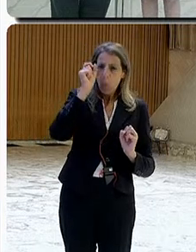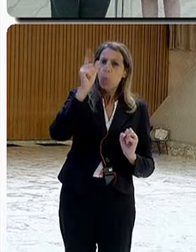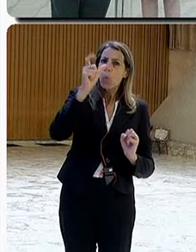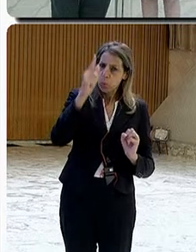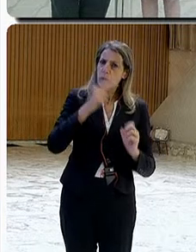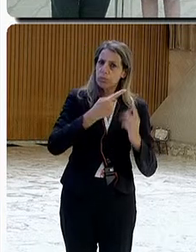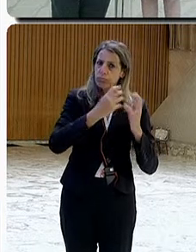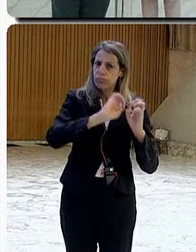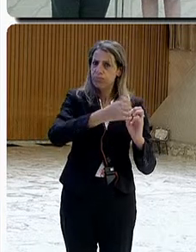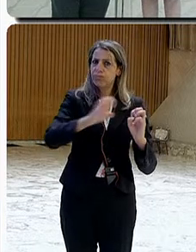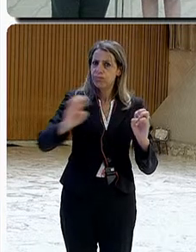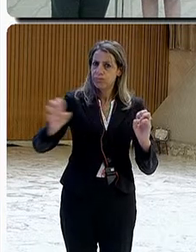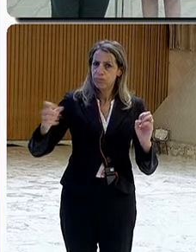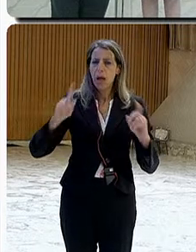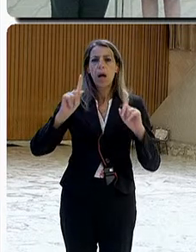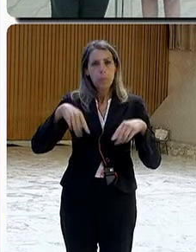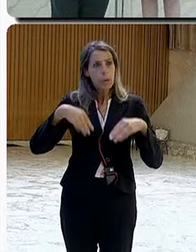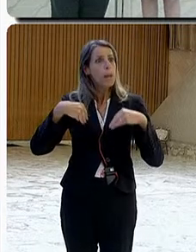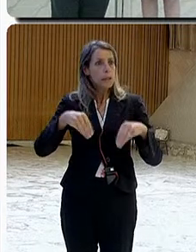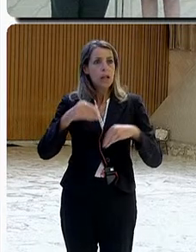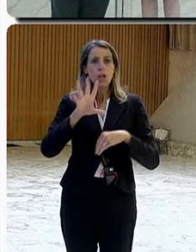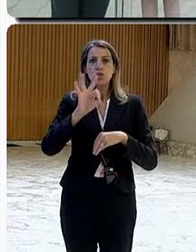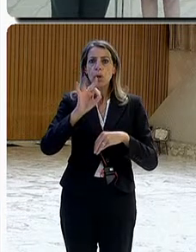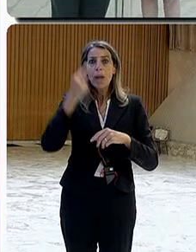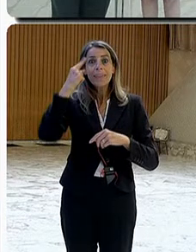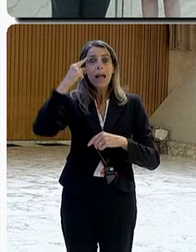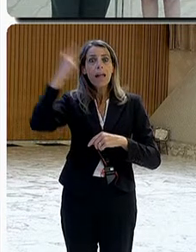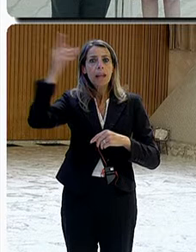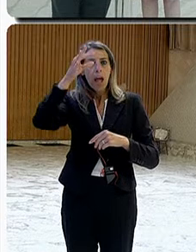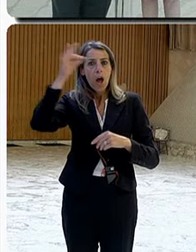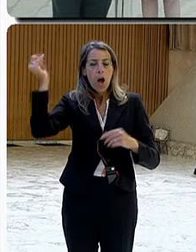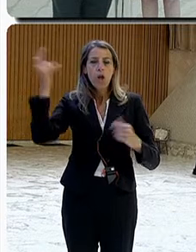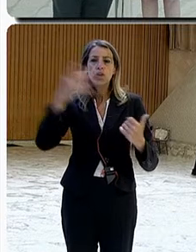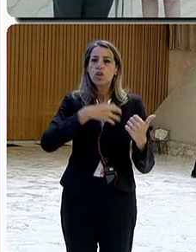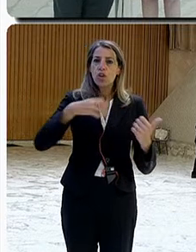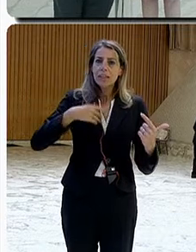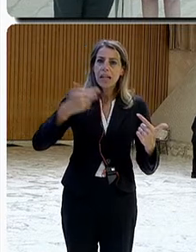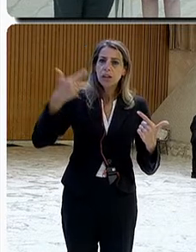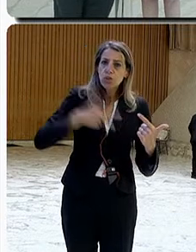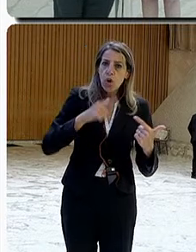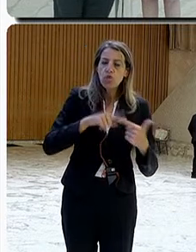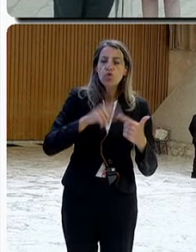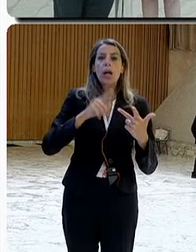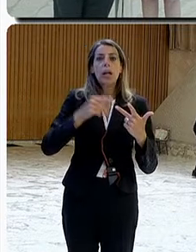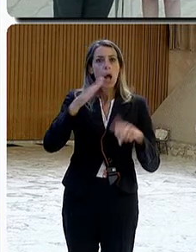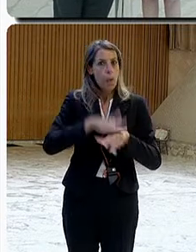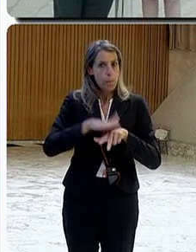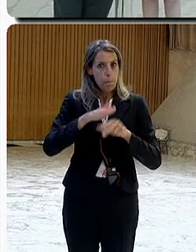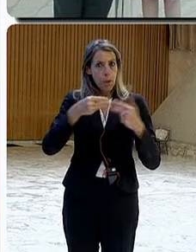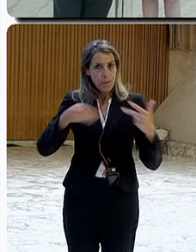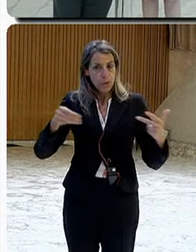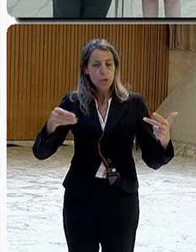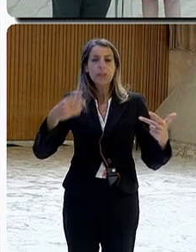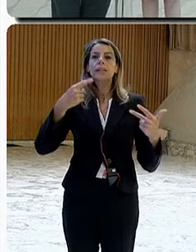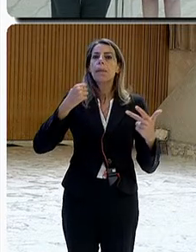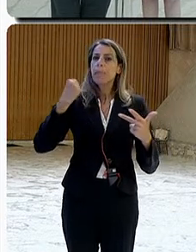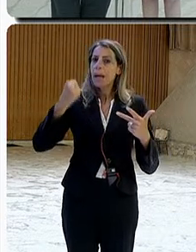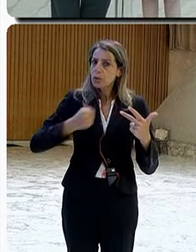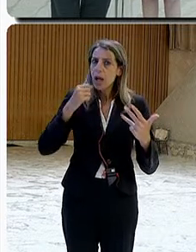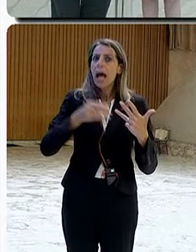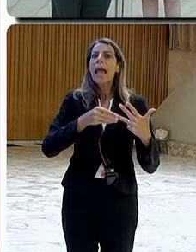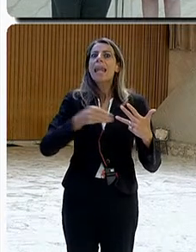50 theologians, social scientists, pastoral ministry professionals, and church leaders, all chosen for